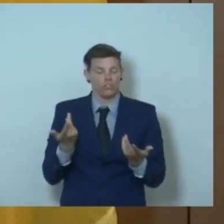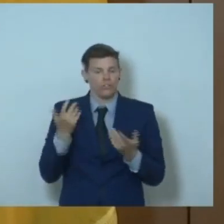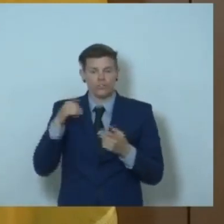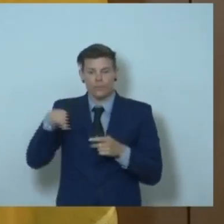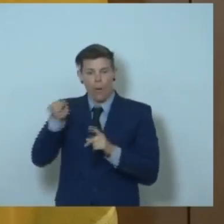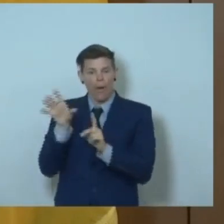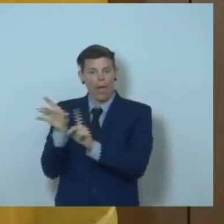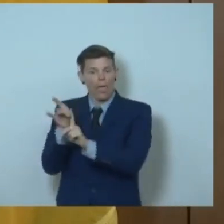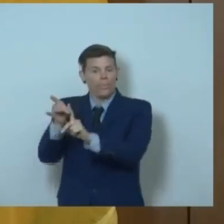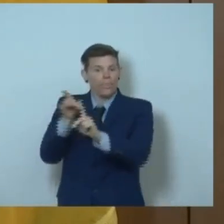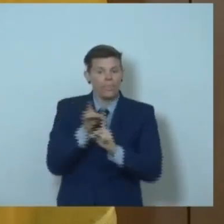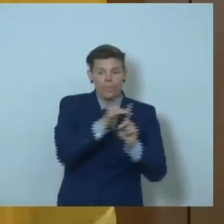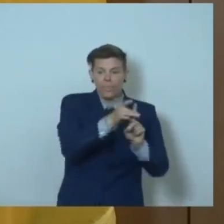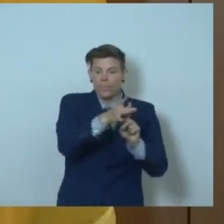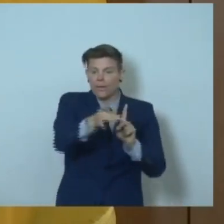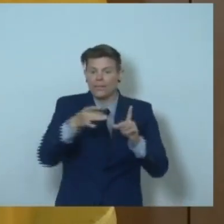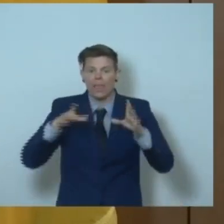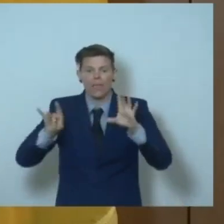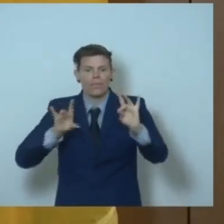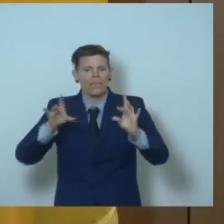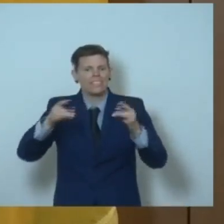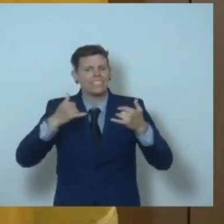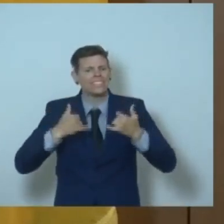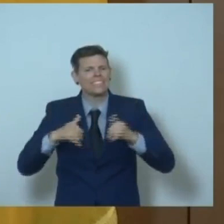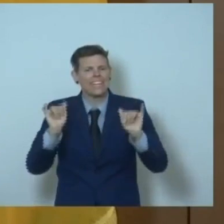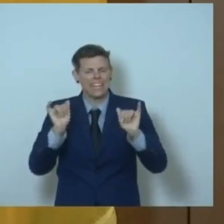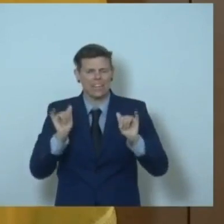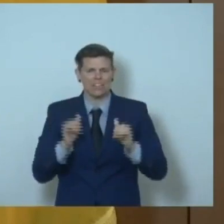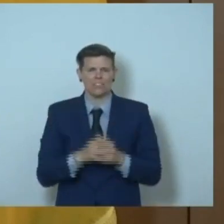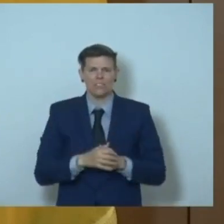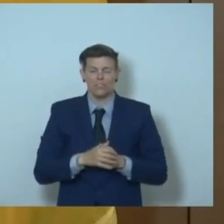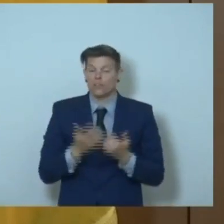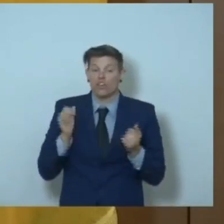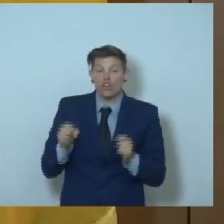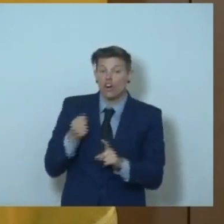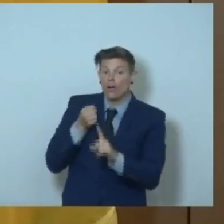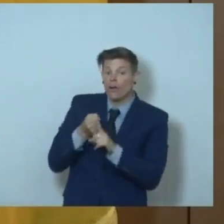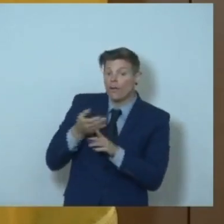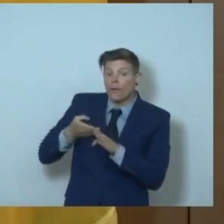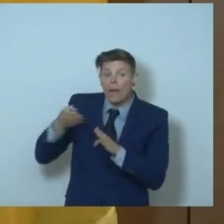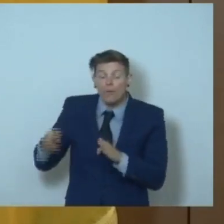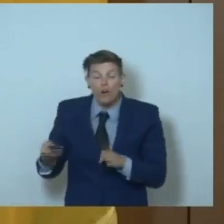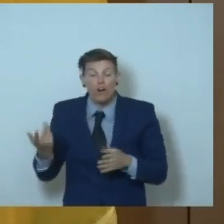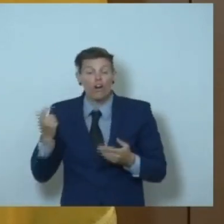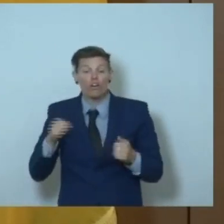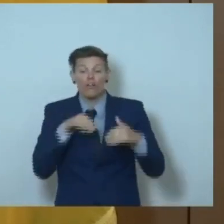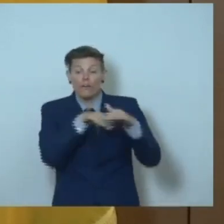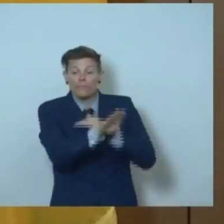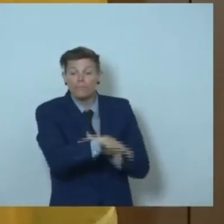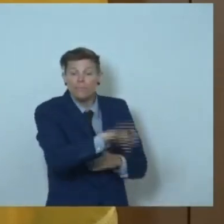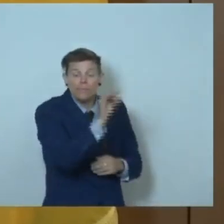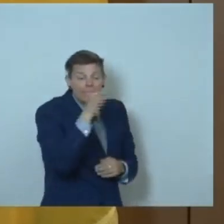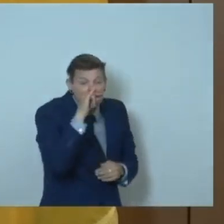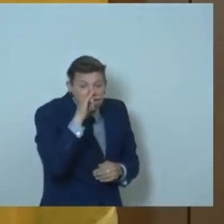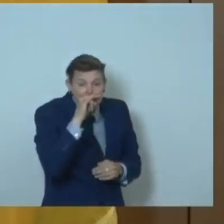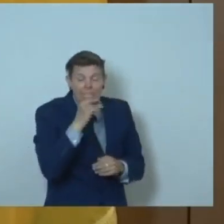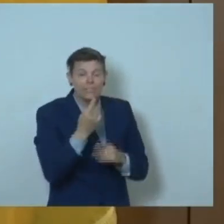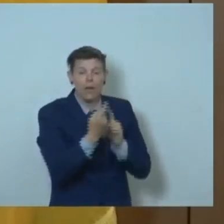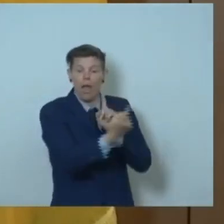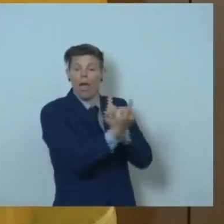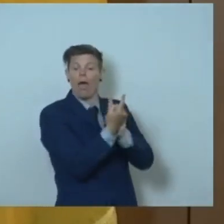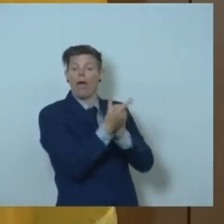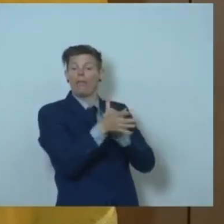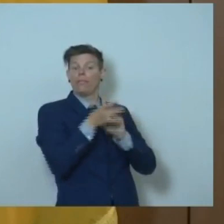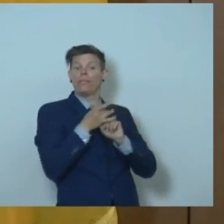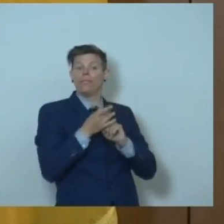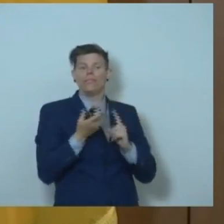is a neighbor or came to visit at a child care facility because their kids are at I mean, there are any number of ways that this